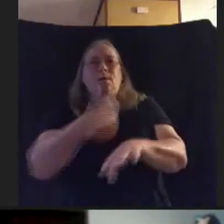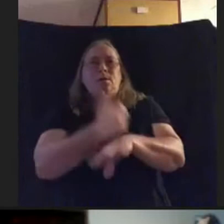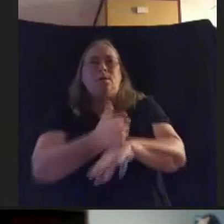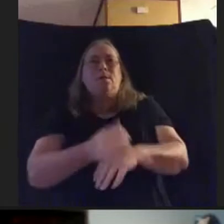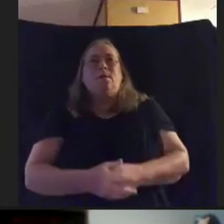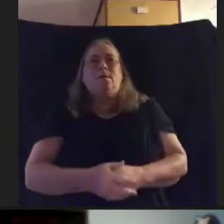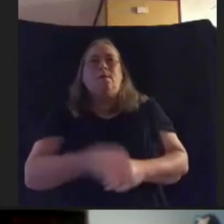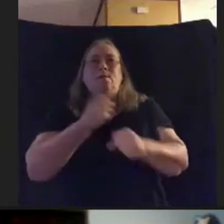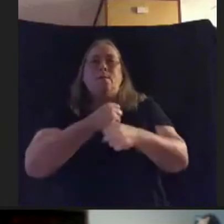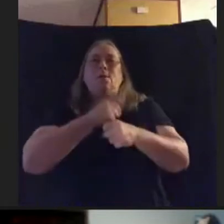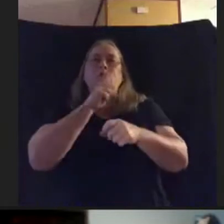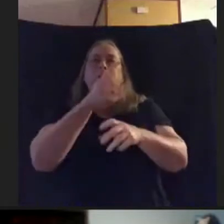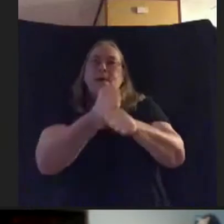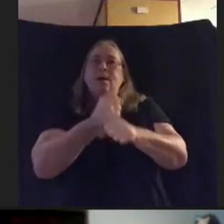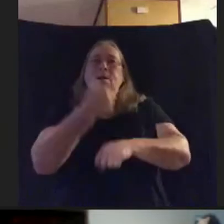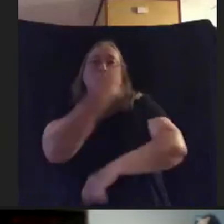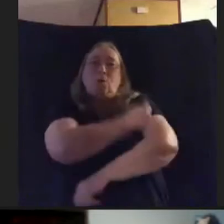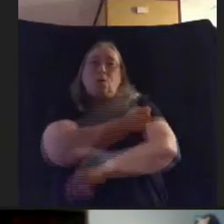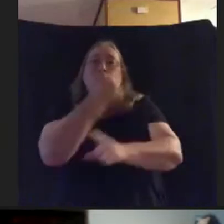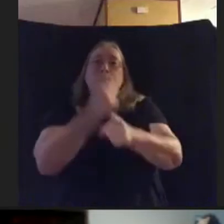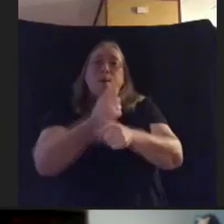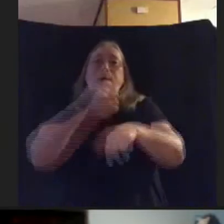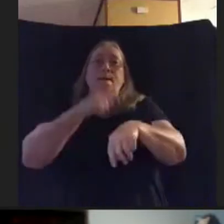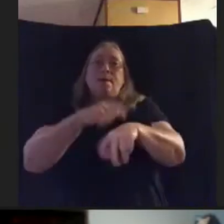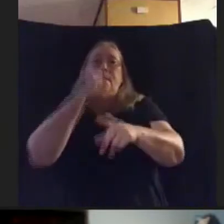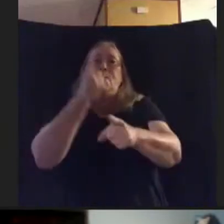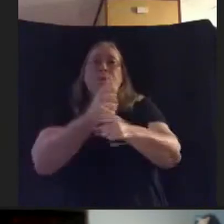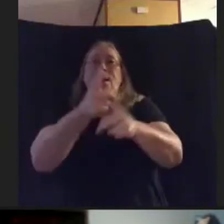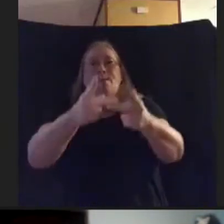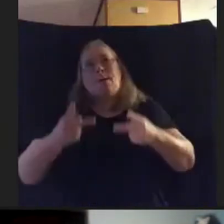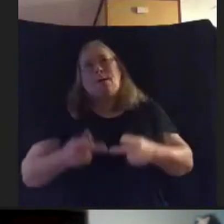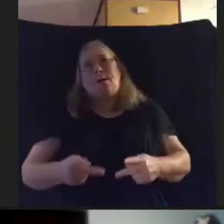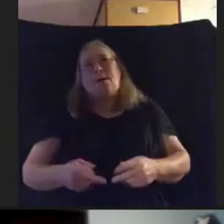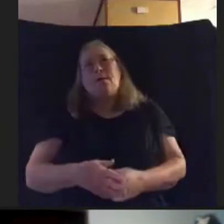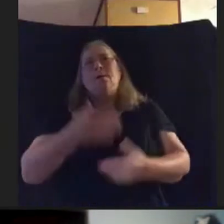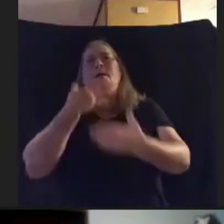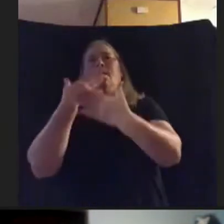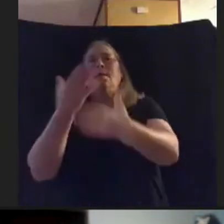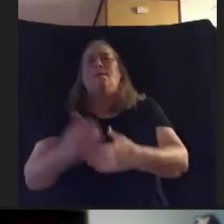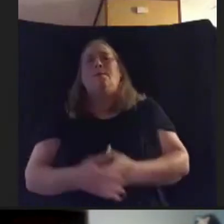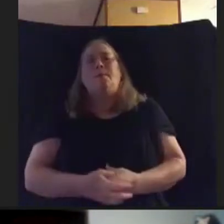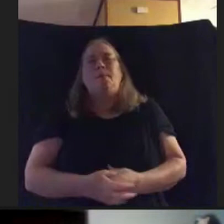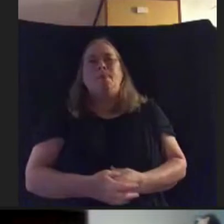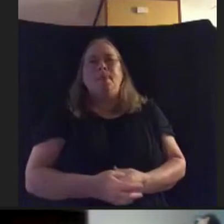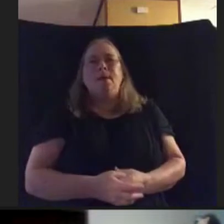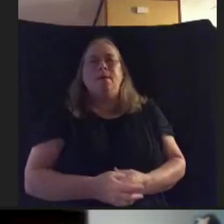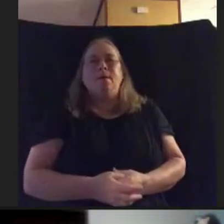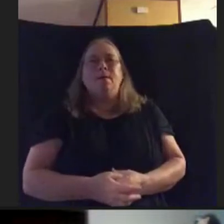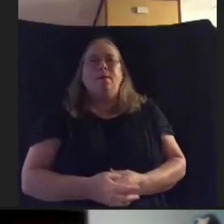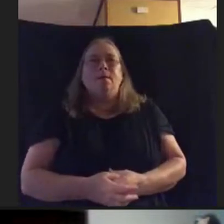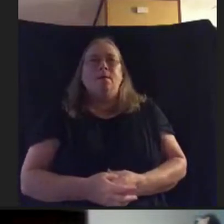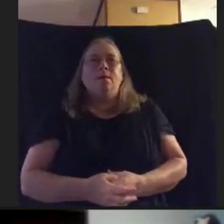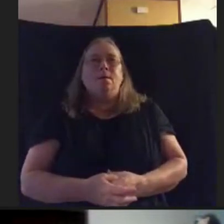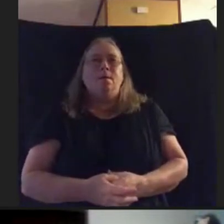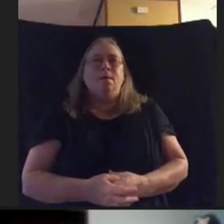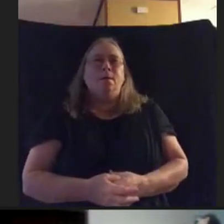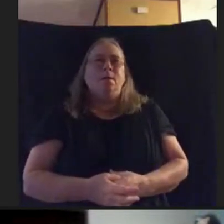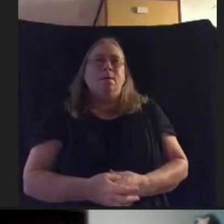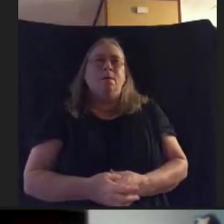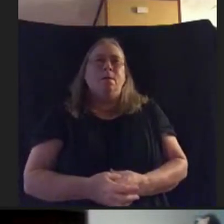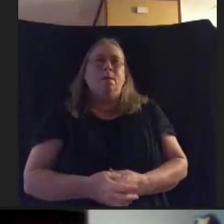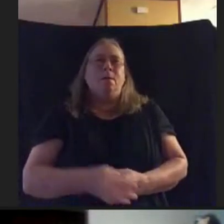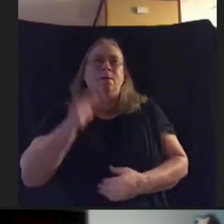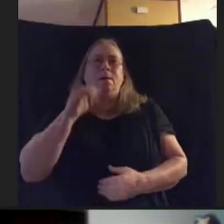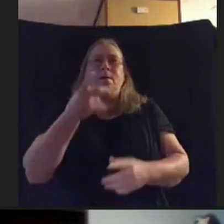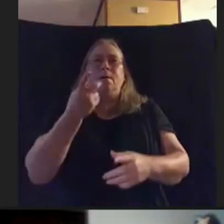shot they need at the right time at the right place. Thank you, Jim. Okay, this, Dr. Byers, let's